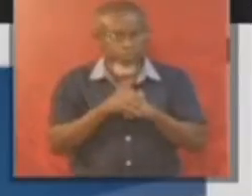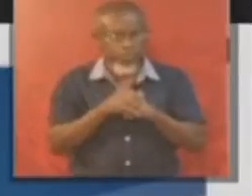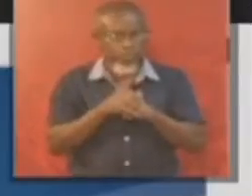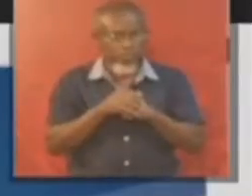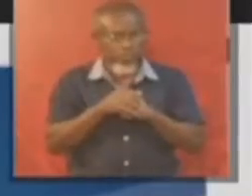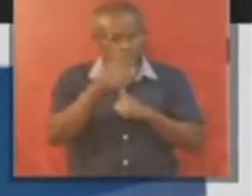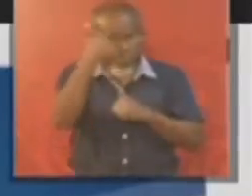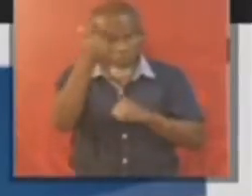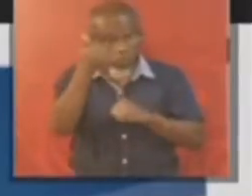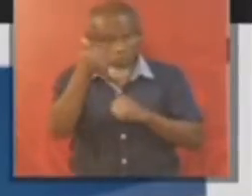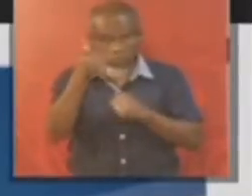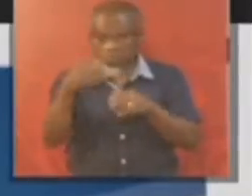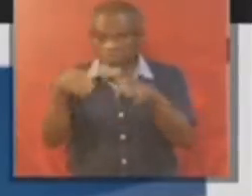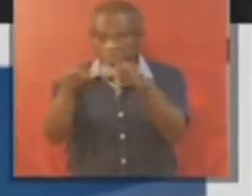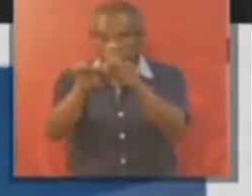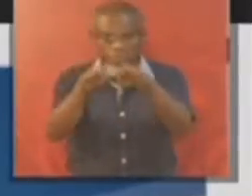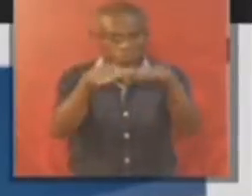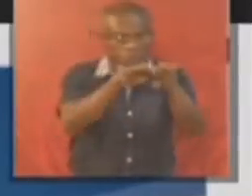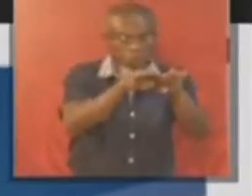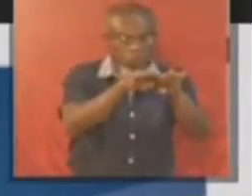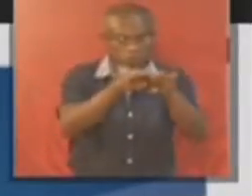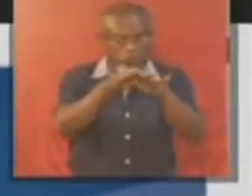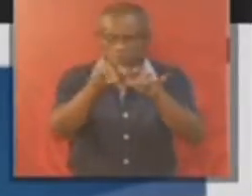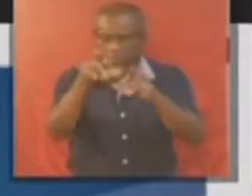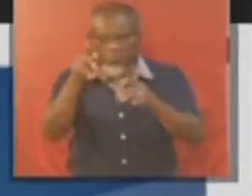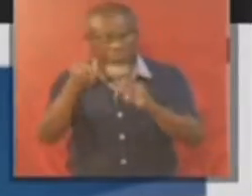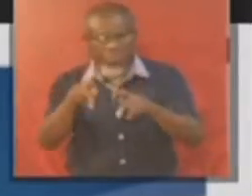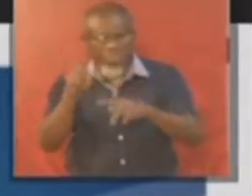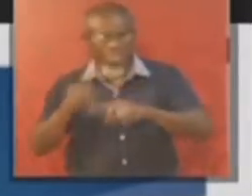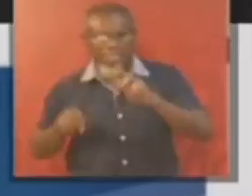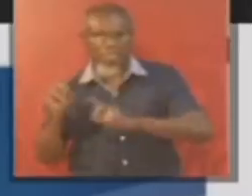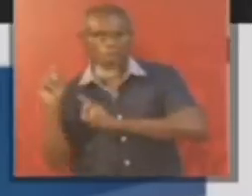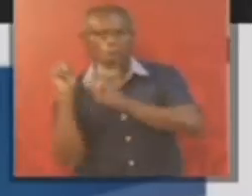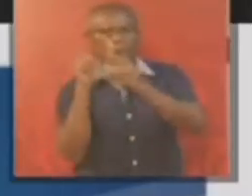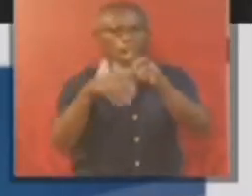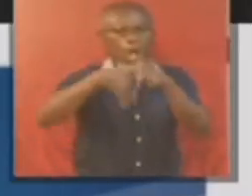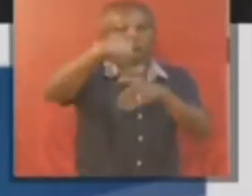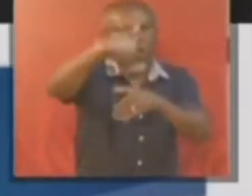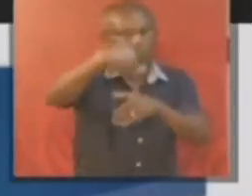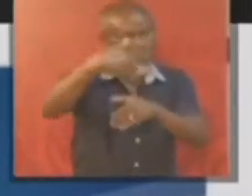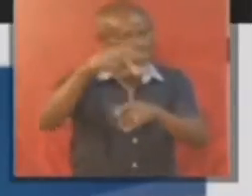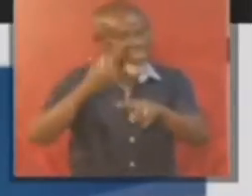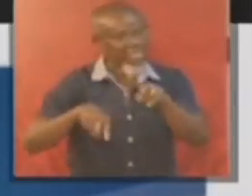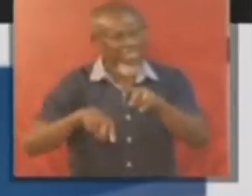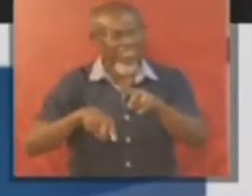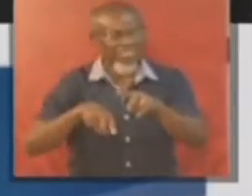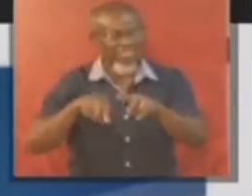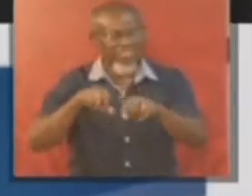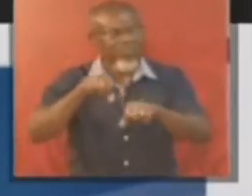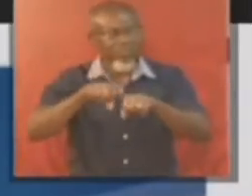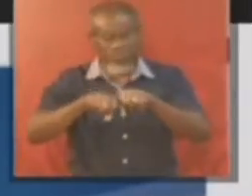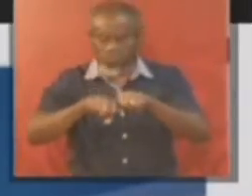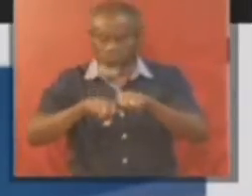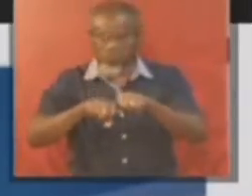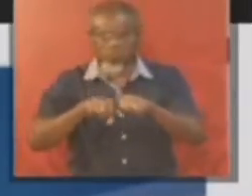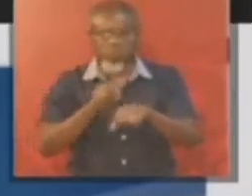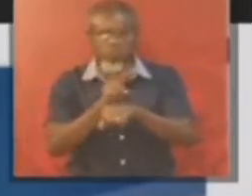lot of issues that we picked up that allowed us to do a lot of counseling on the phone.